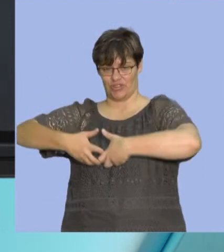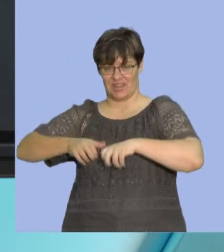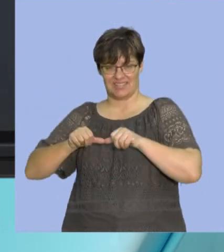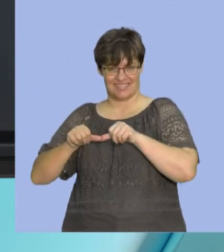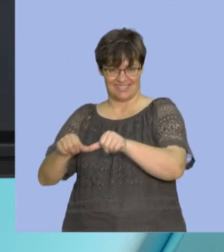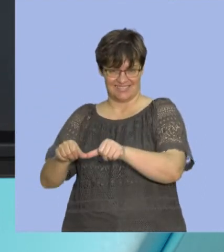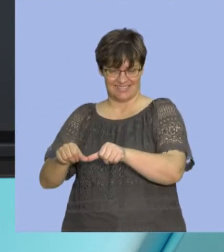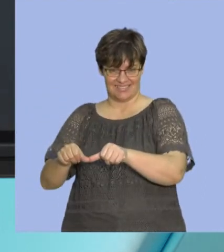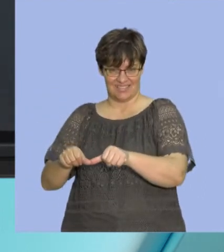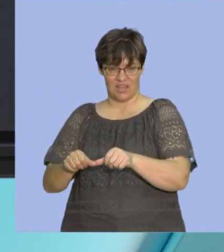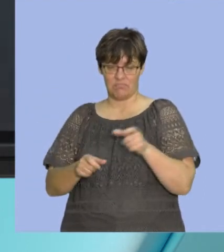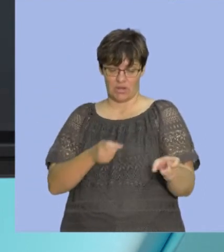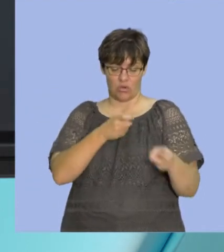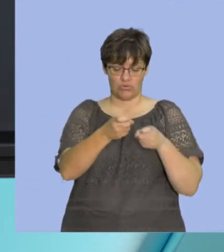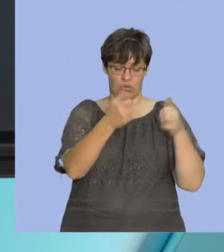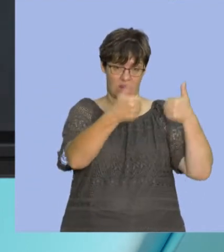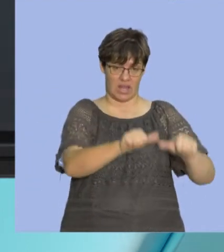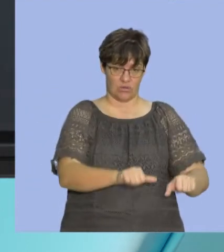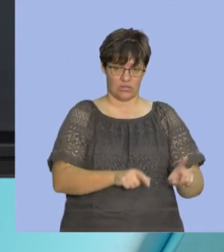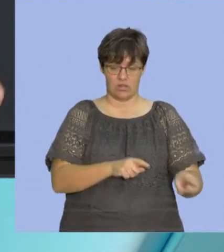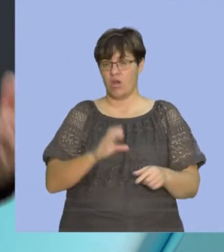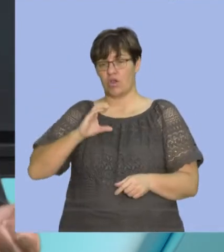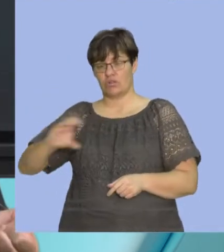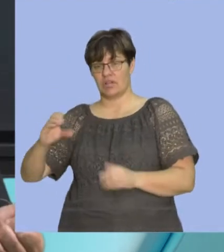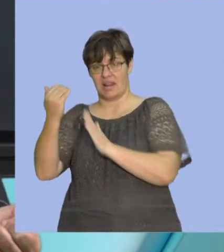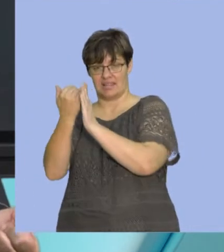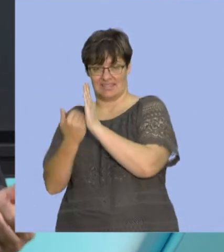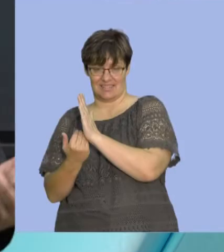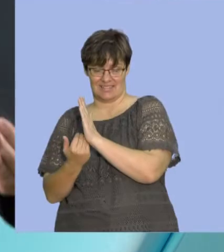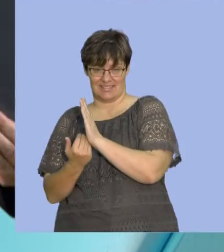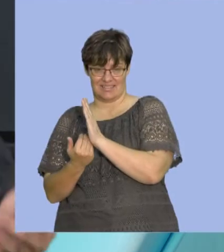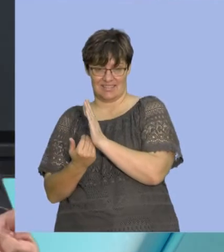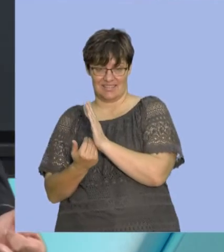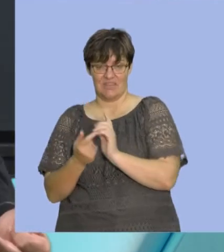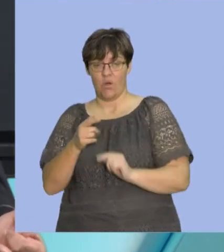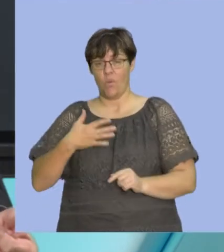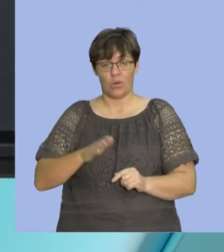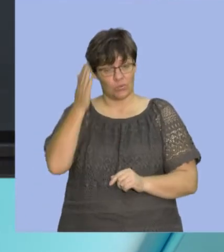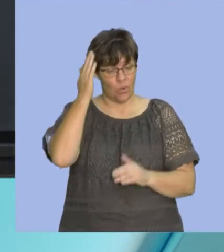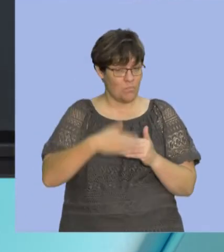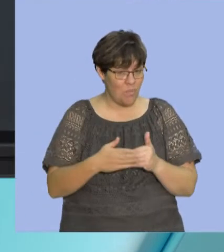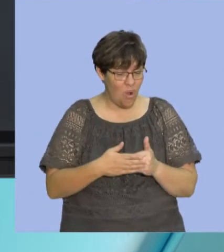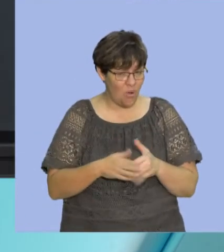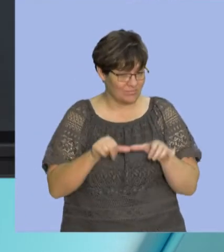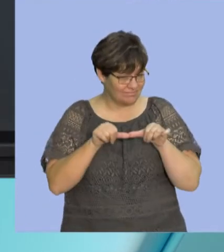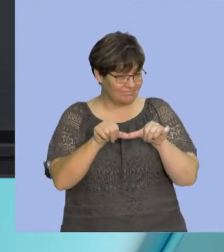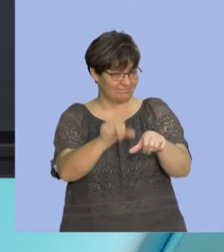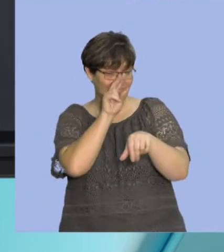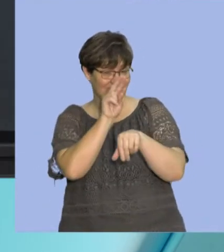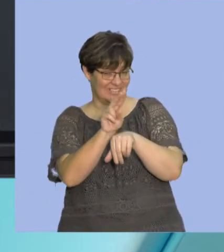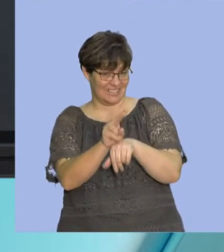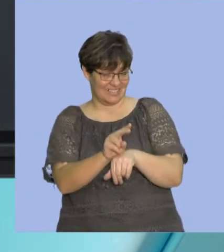of what? The control account with the creditors list. So if you want to know more on that one, stay on our